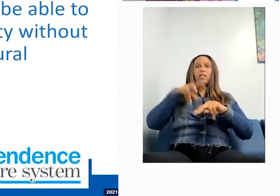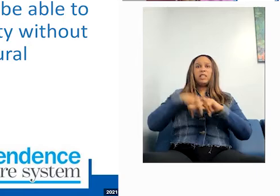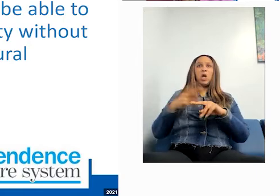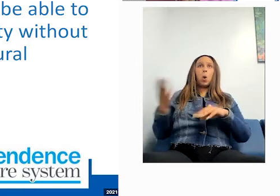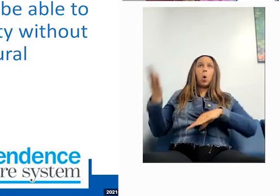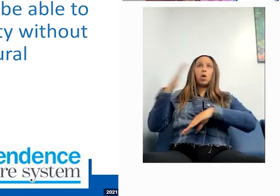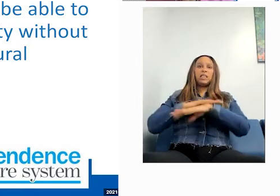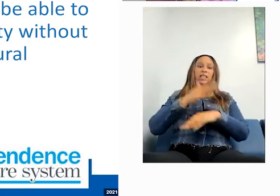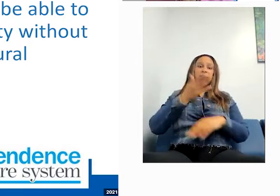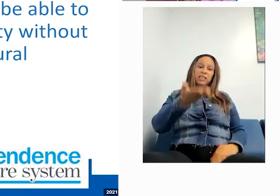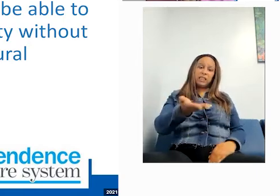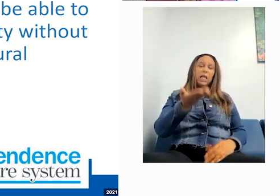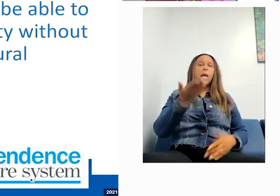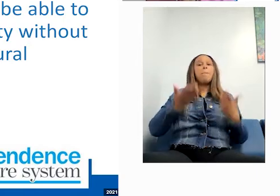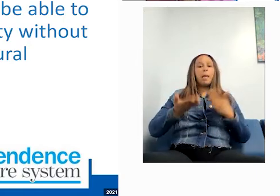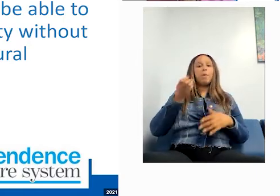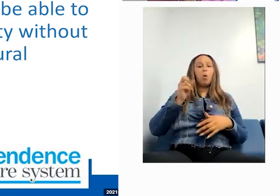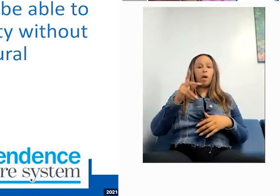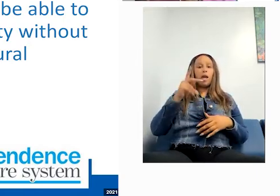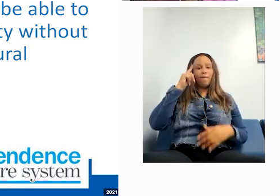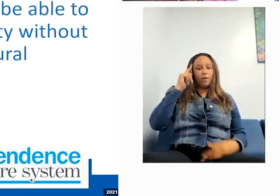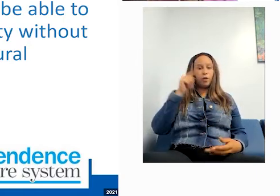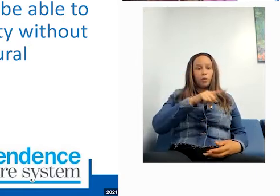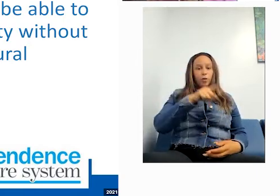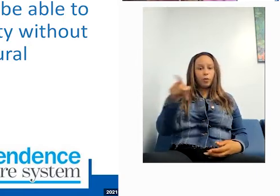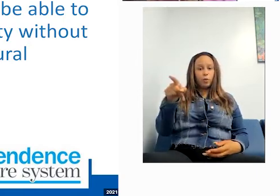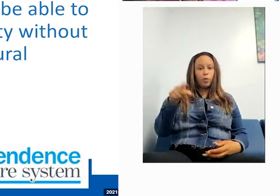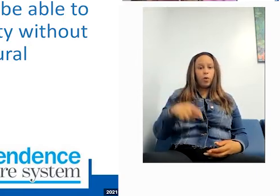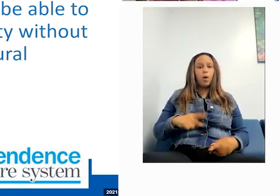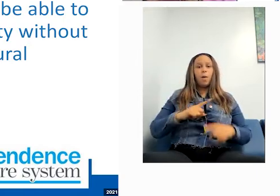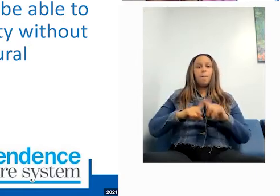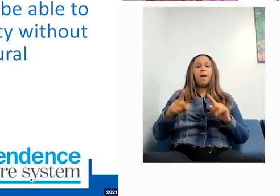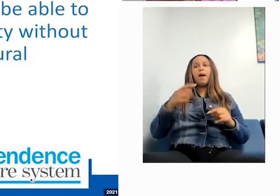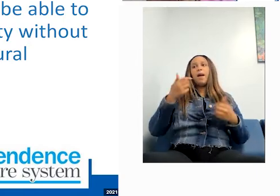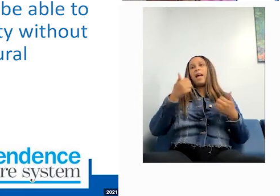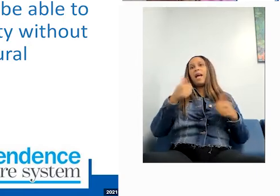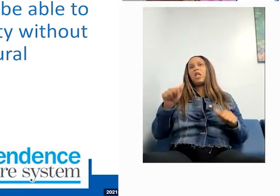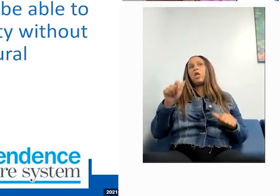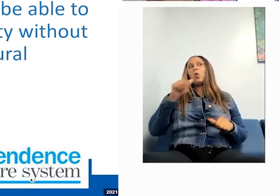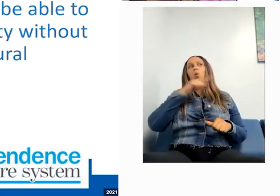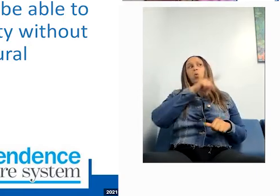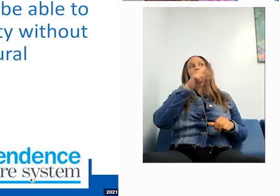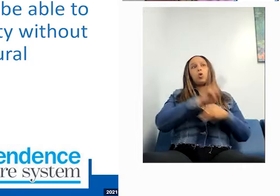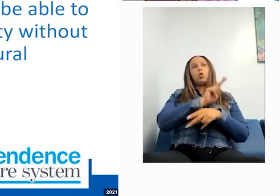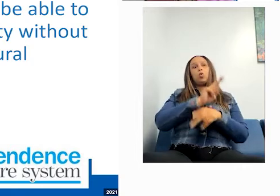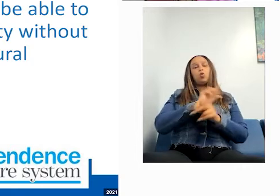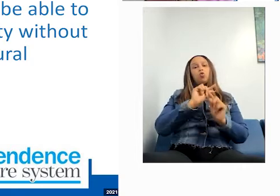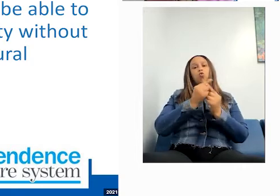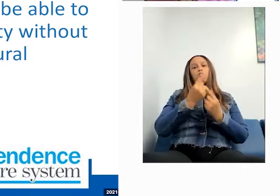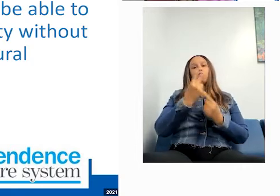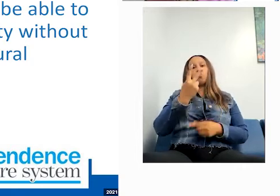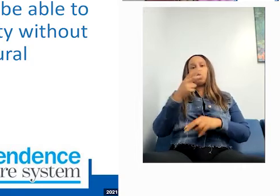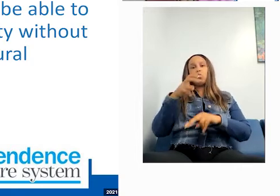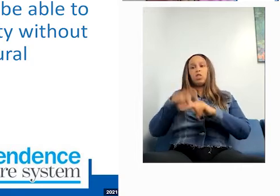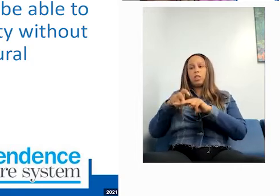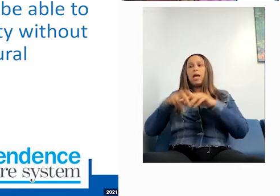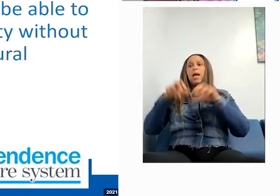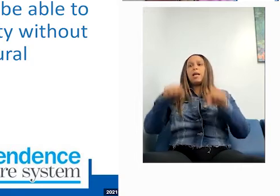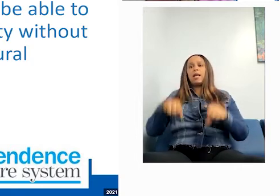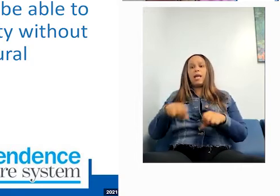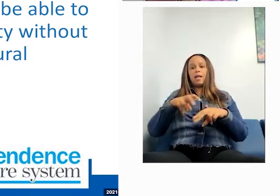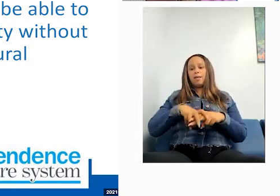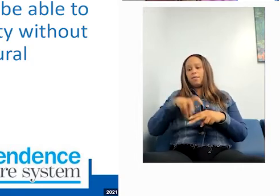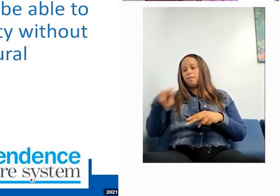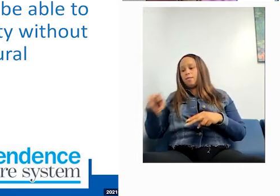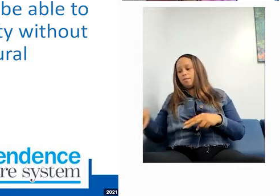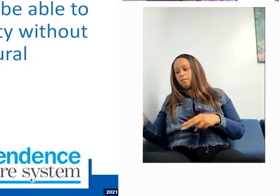might be an okay device for you. Many people that use group 2 chairs are able to get out of the chair. They're